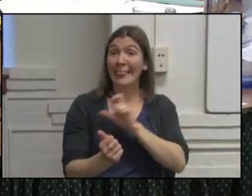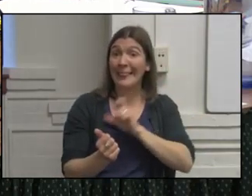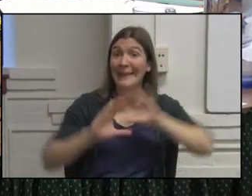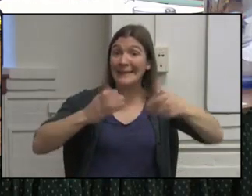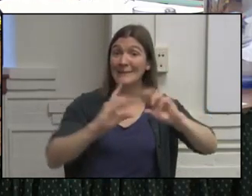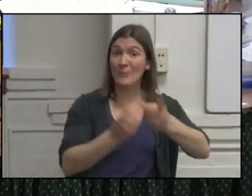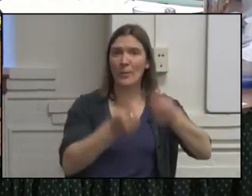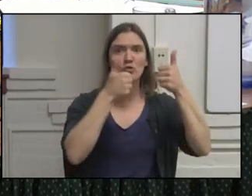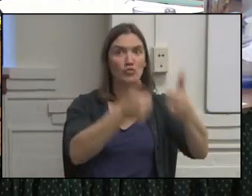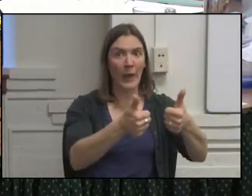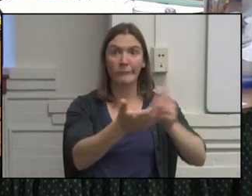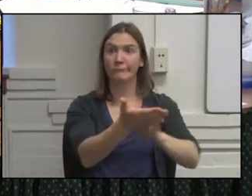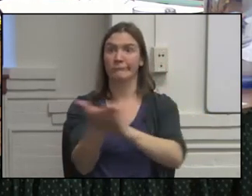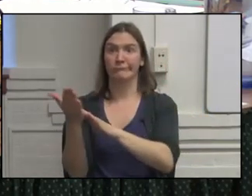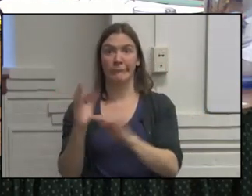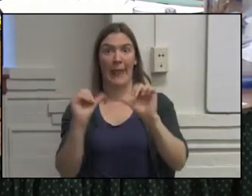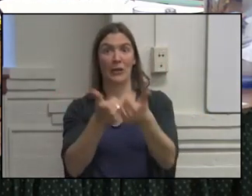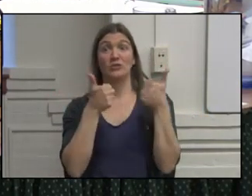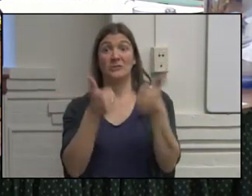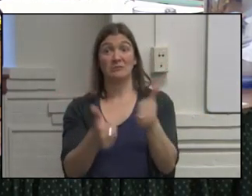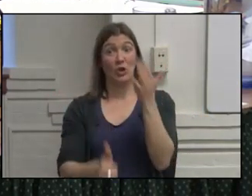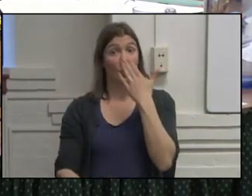police department and a bunch of agencies.